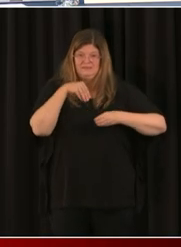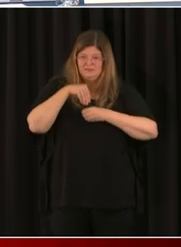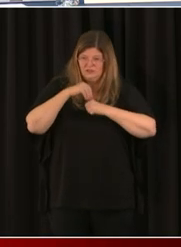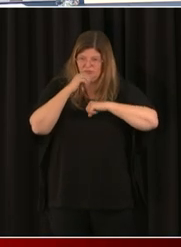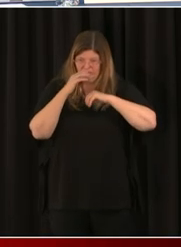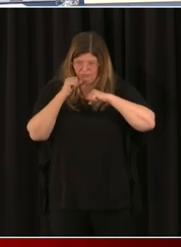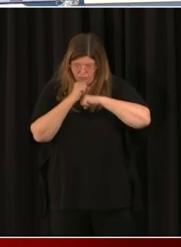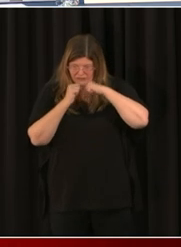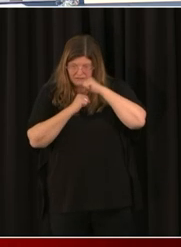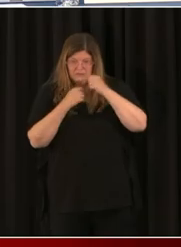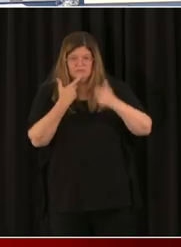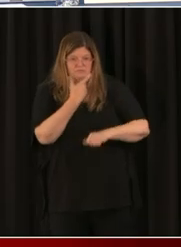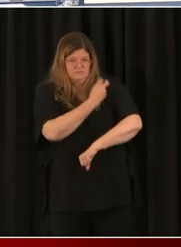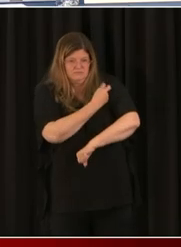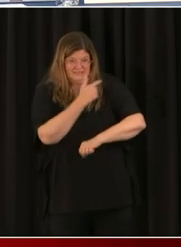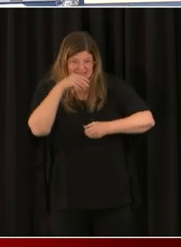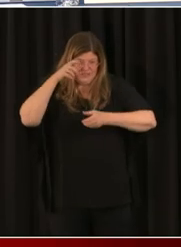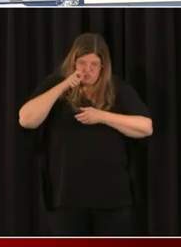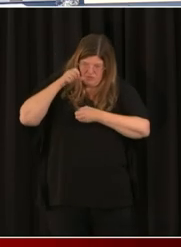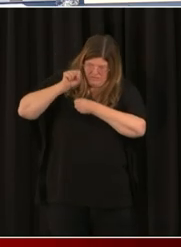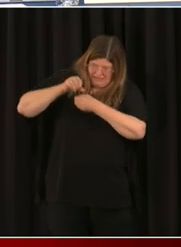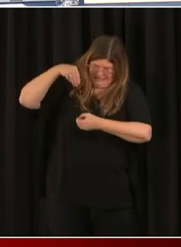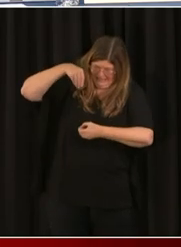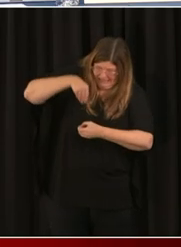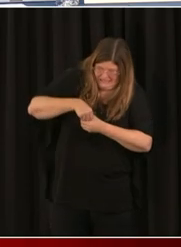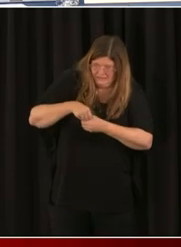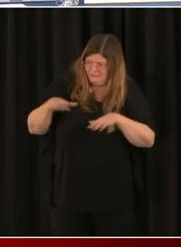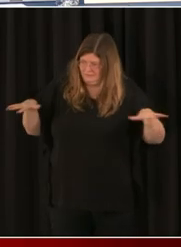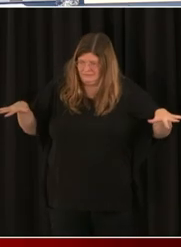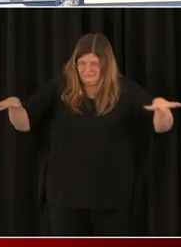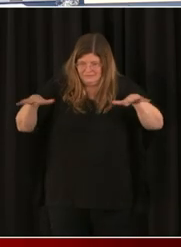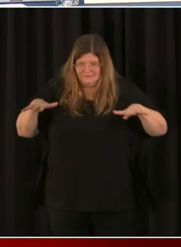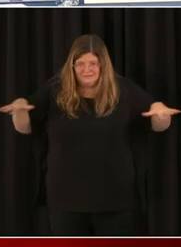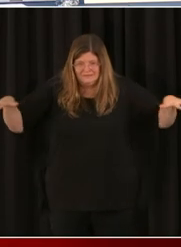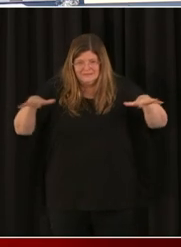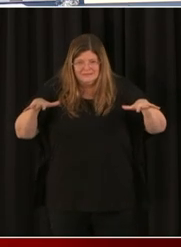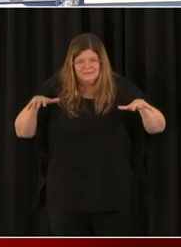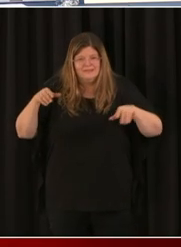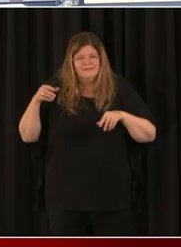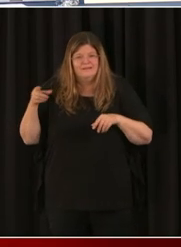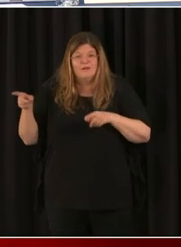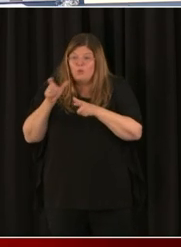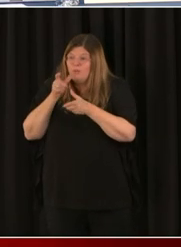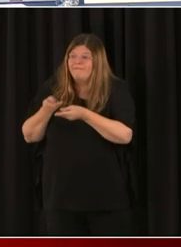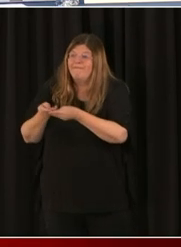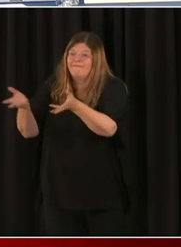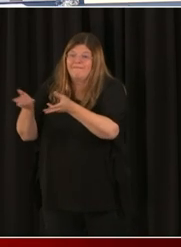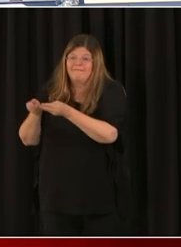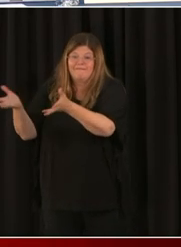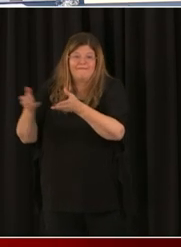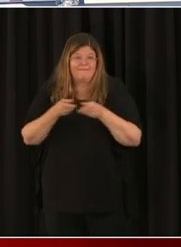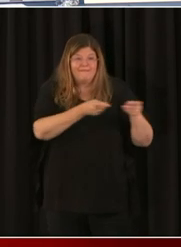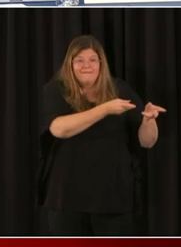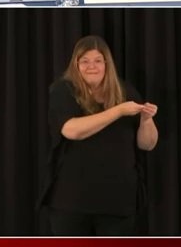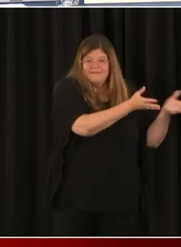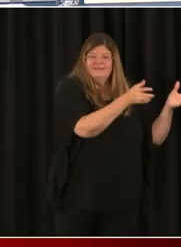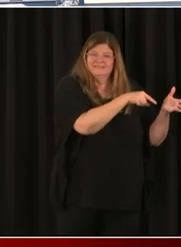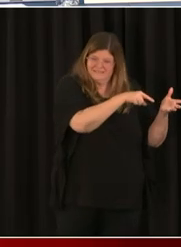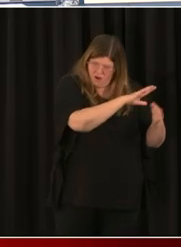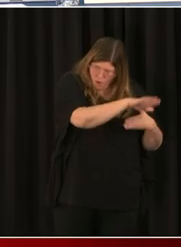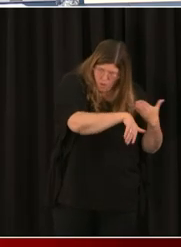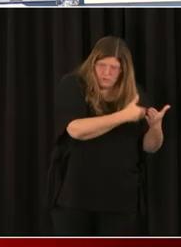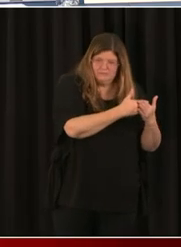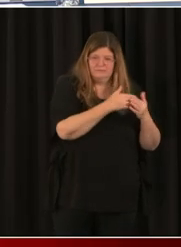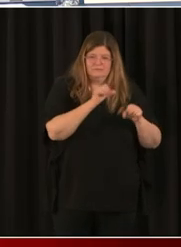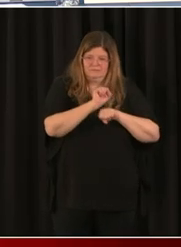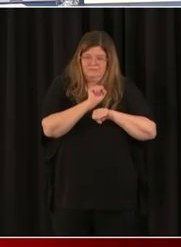that has been vaccinating people who work in hospitals, inpatient psychiatric environments, and their network. So